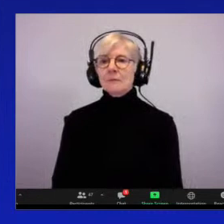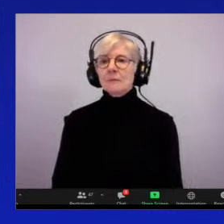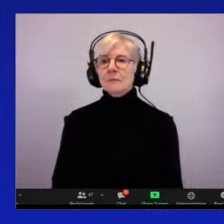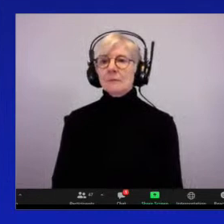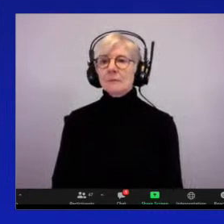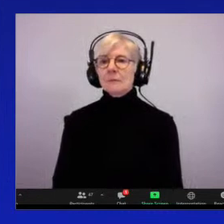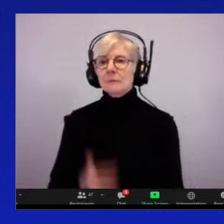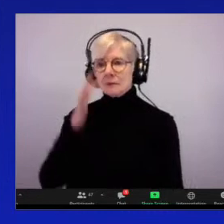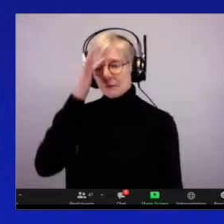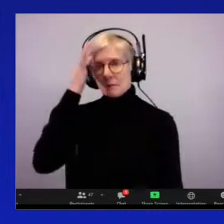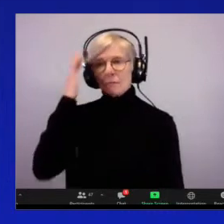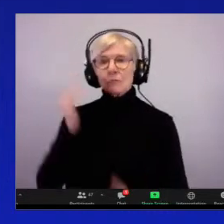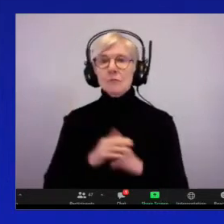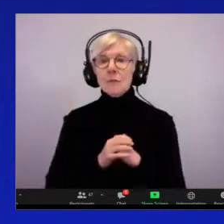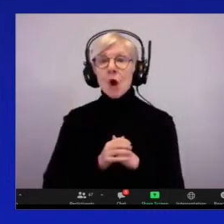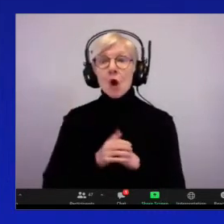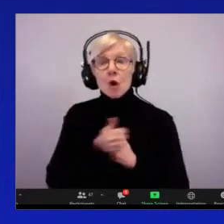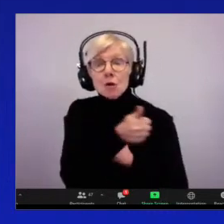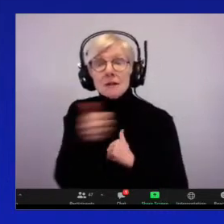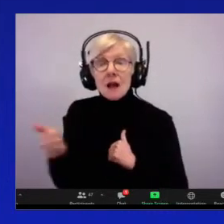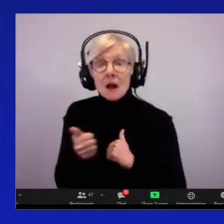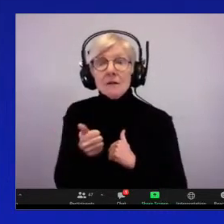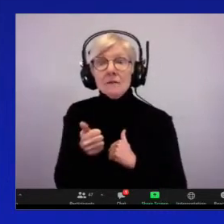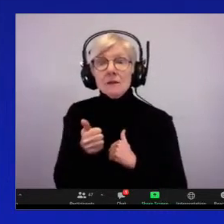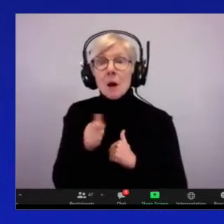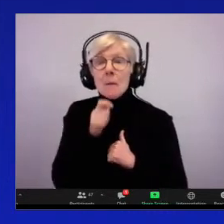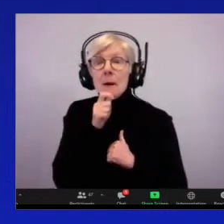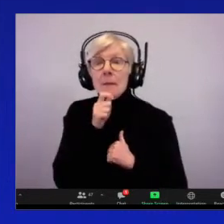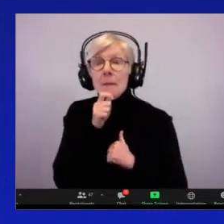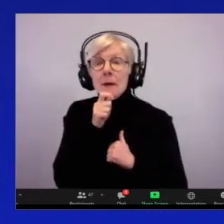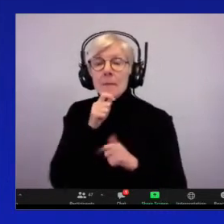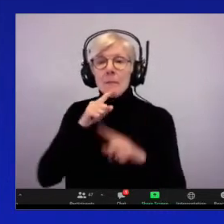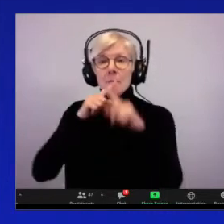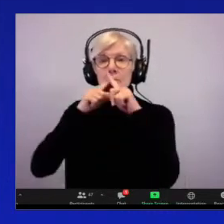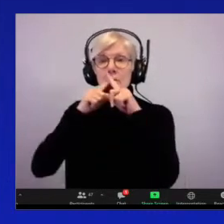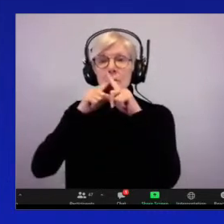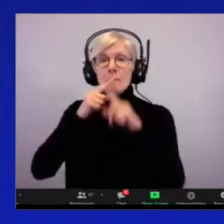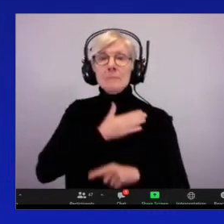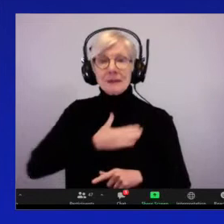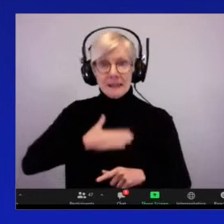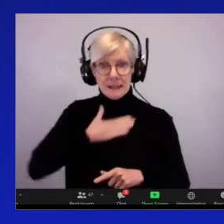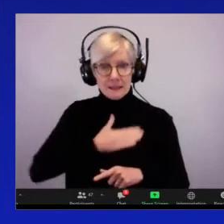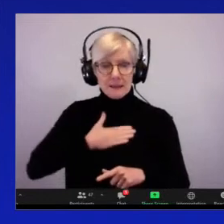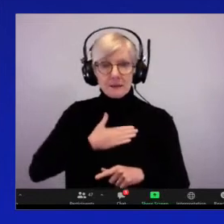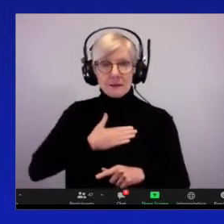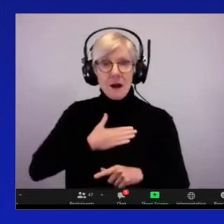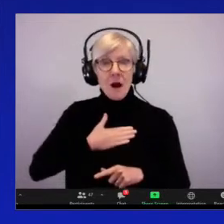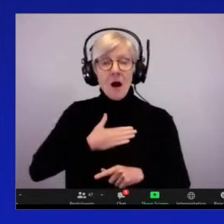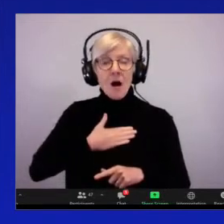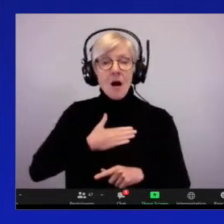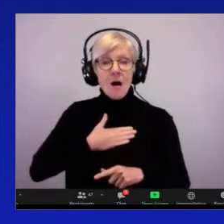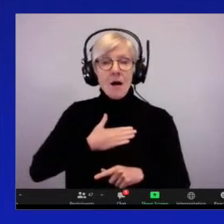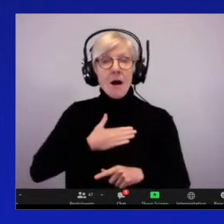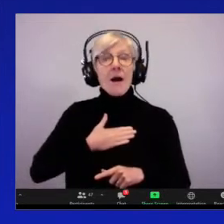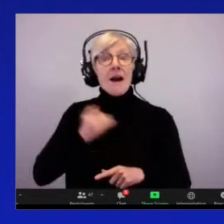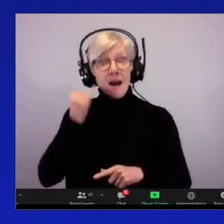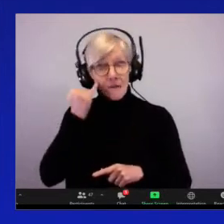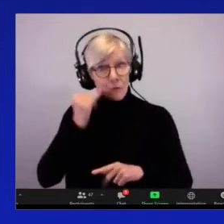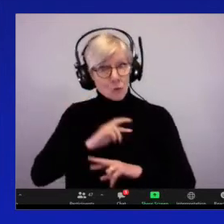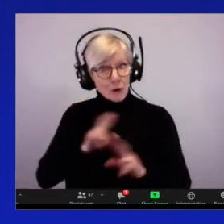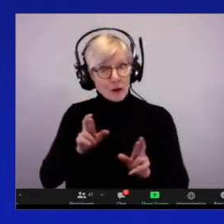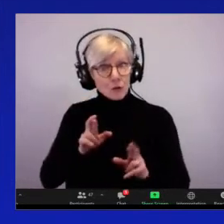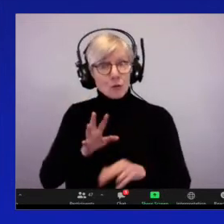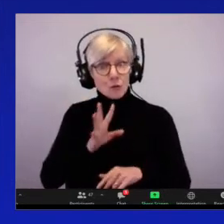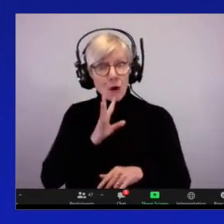to place your microphone on mute until you are invited to ask your question. Nous vous demandons également de bien vouloir désactiver votre microphone et de le